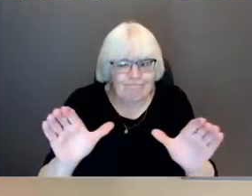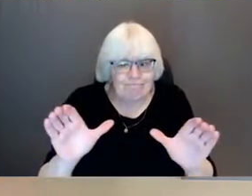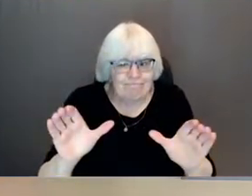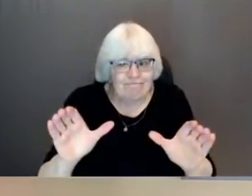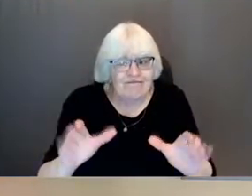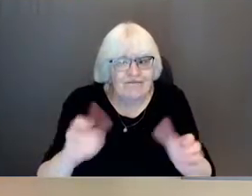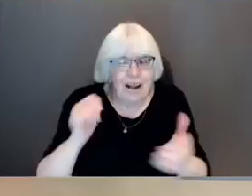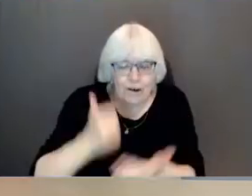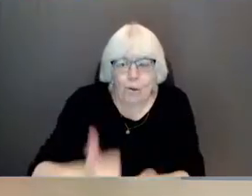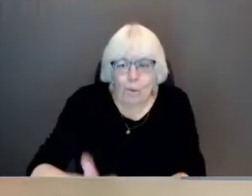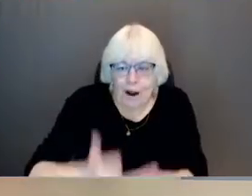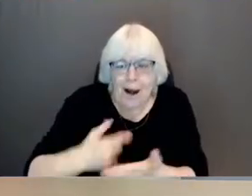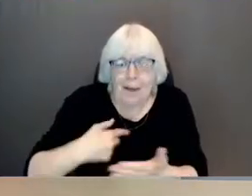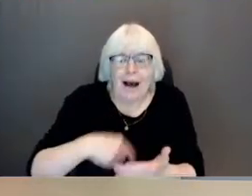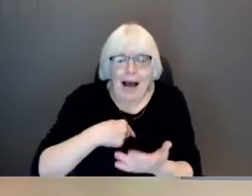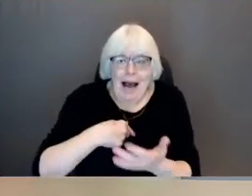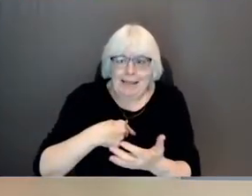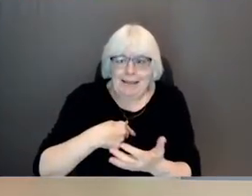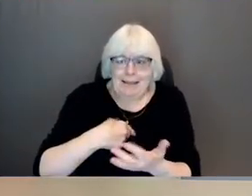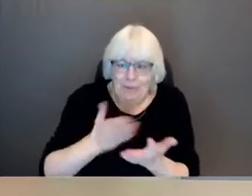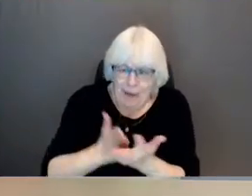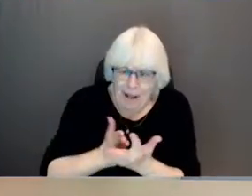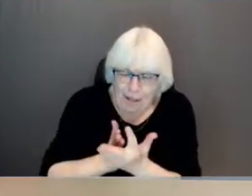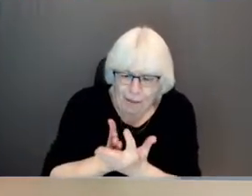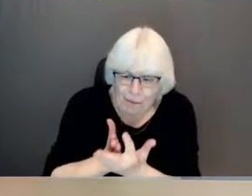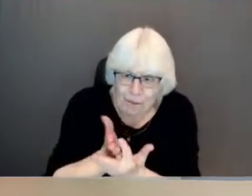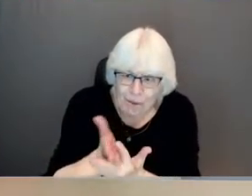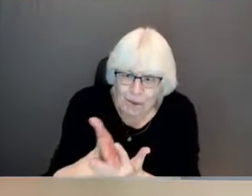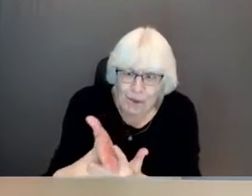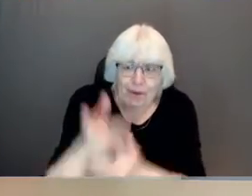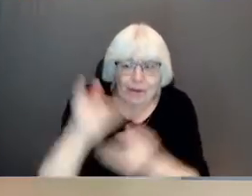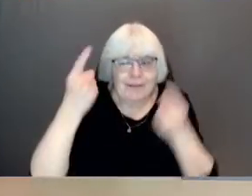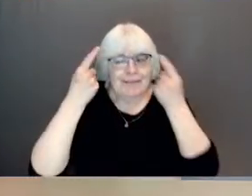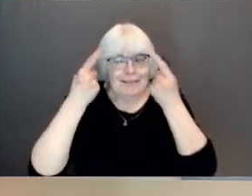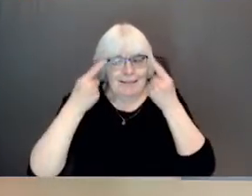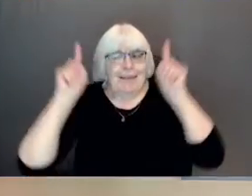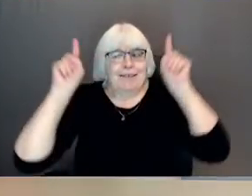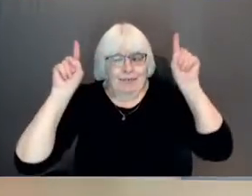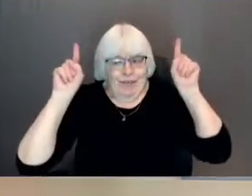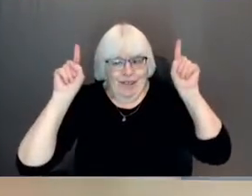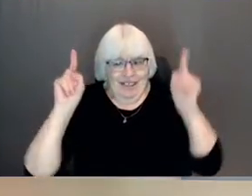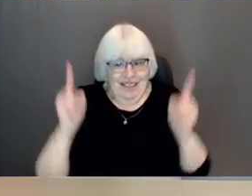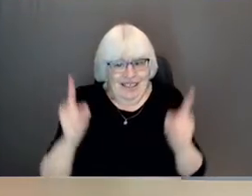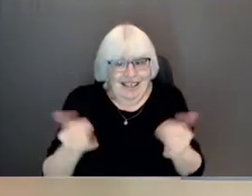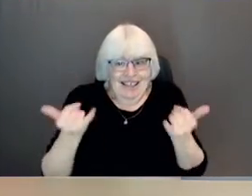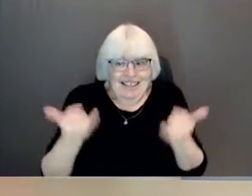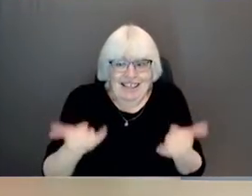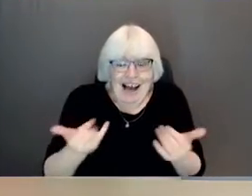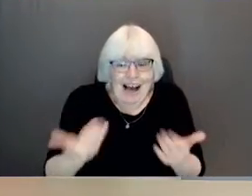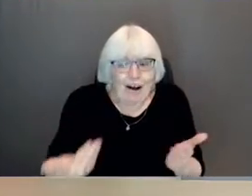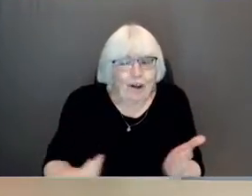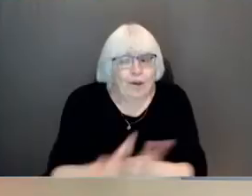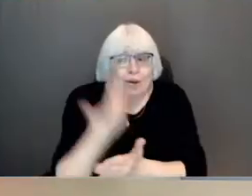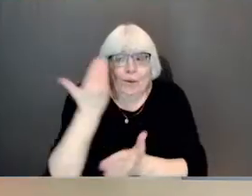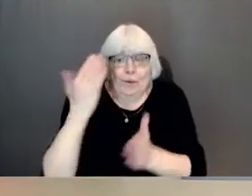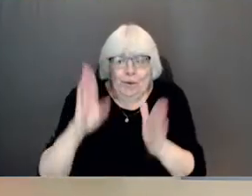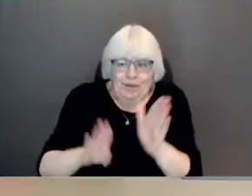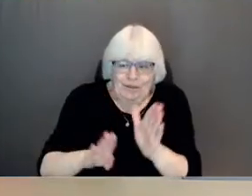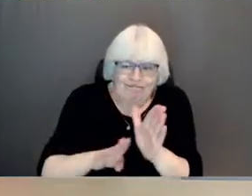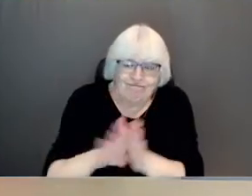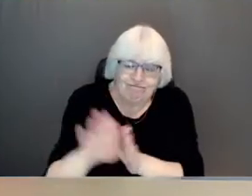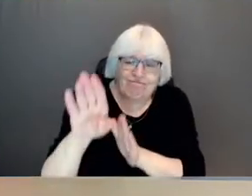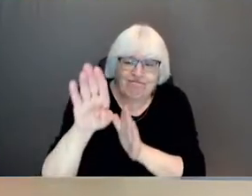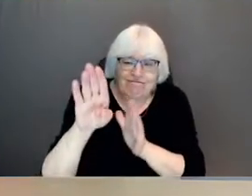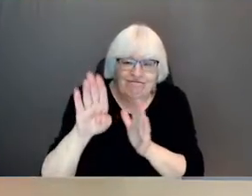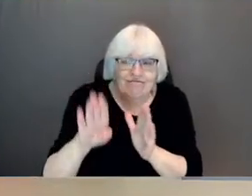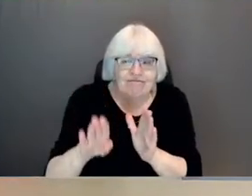the Omicron variant, is creating significant disruption for individuals, families, communities, and society